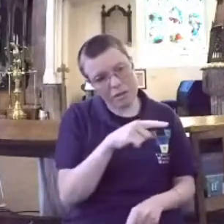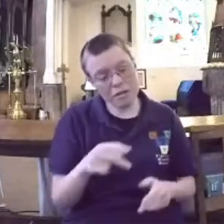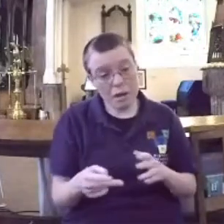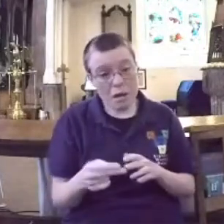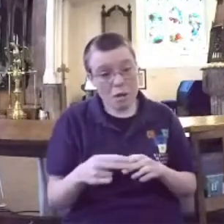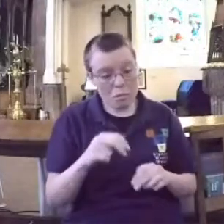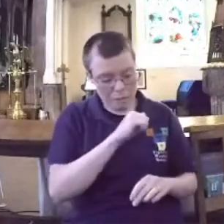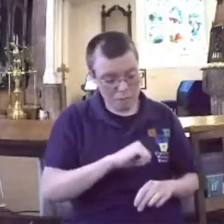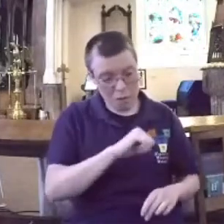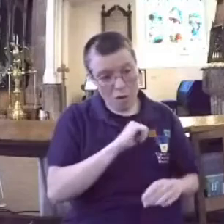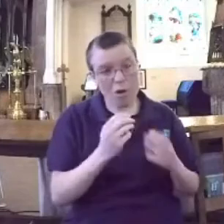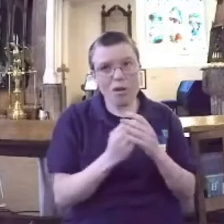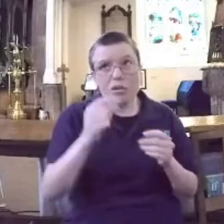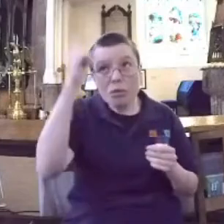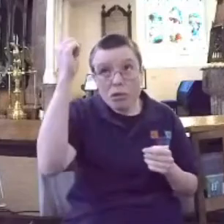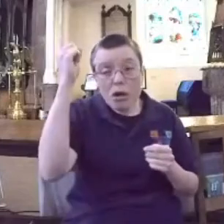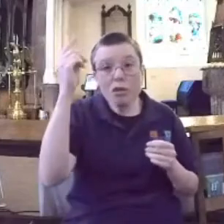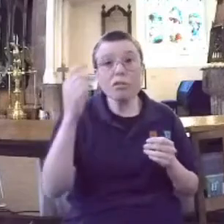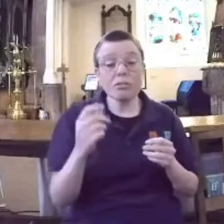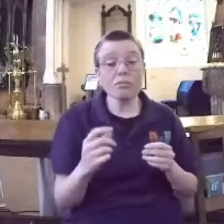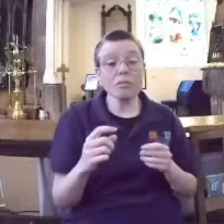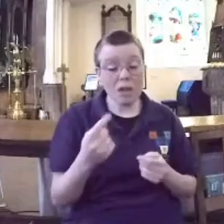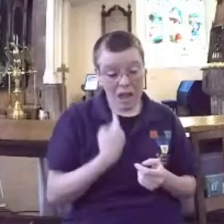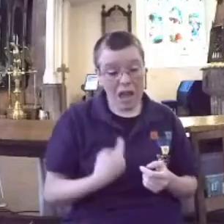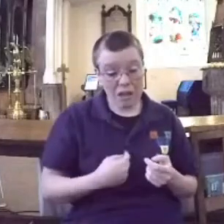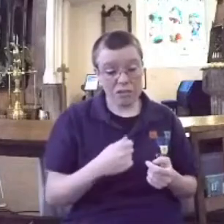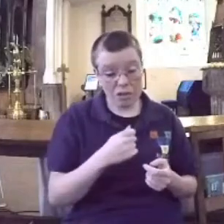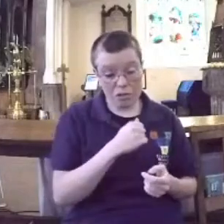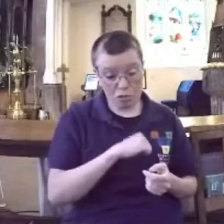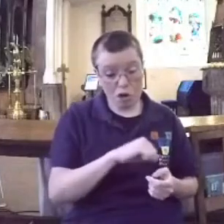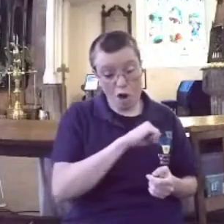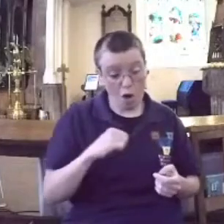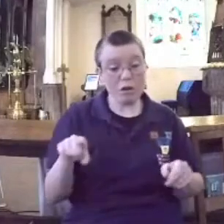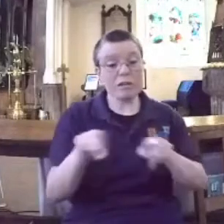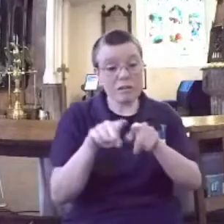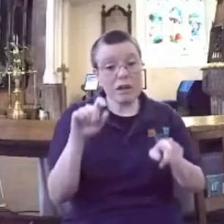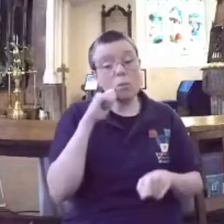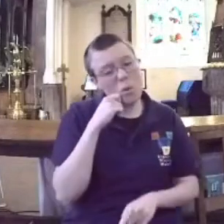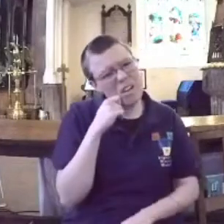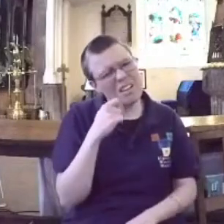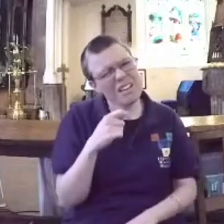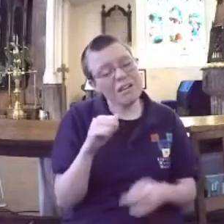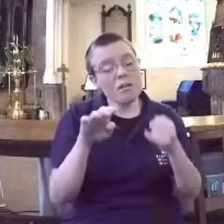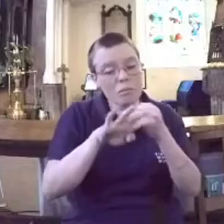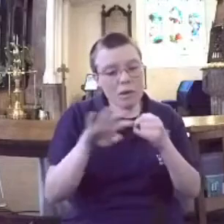God, we're going to be honest with ourselves. And I will tell you at the end of the talk how God answered me.